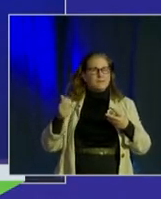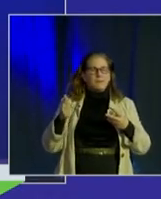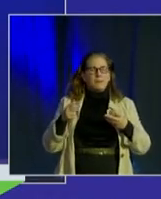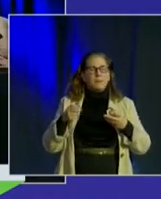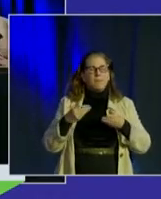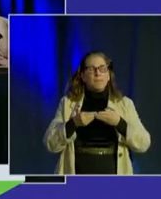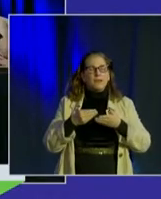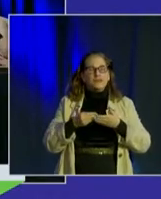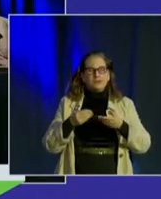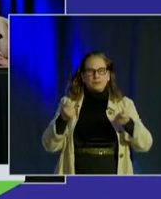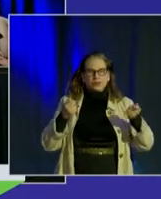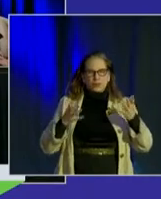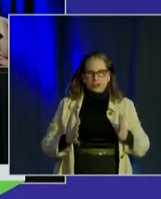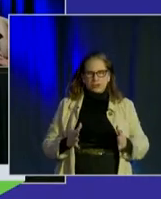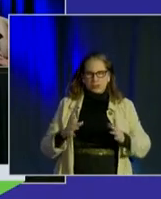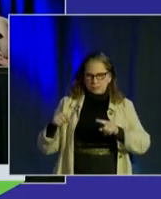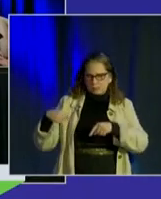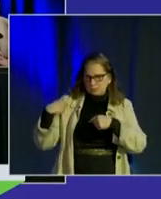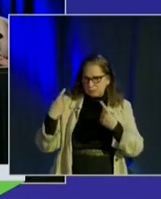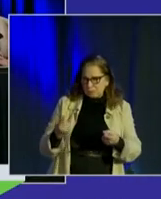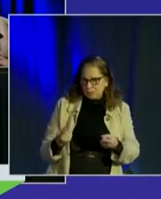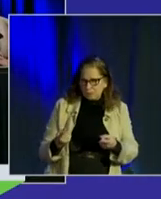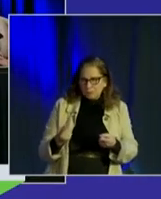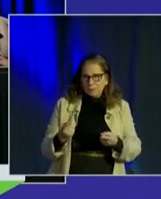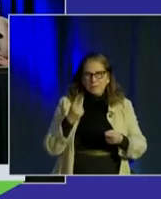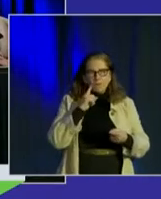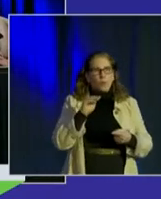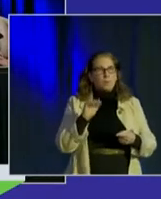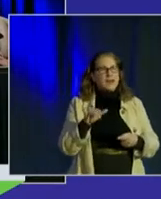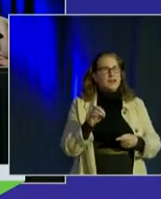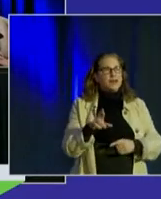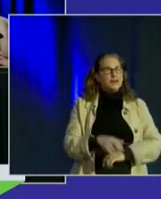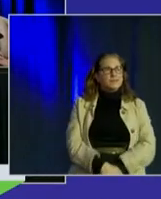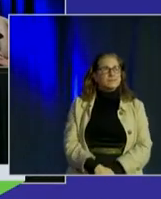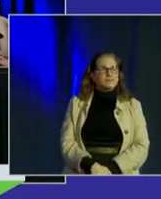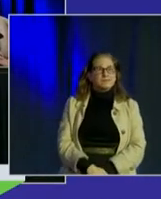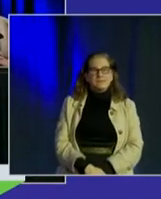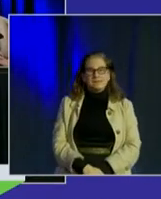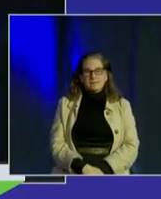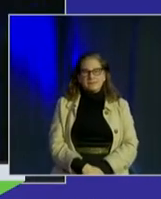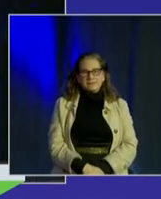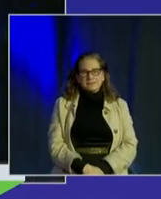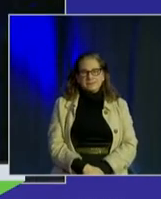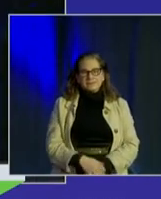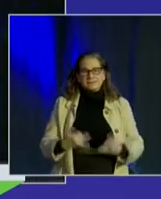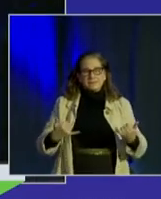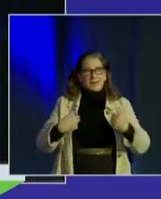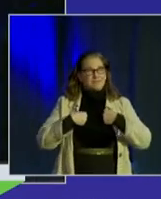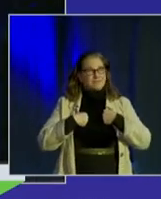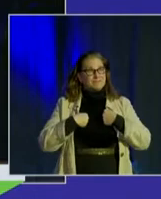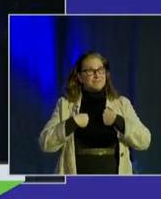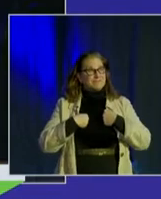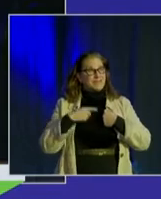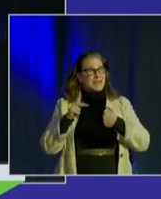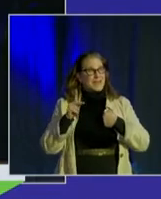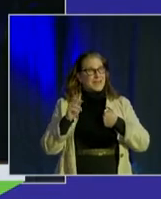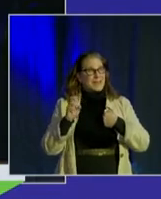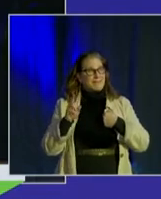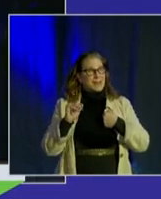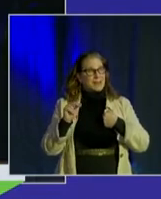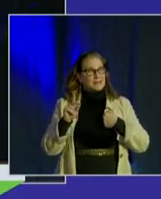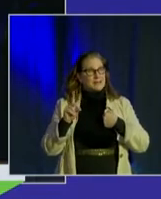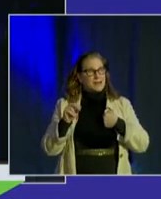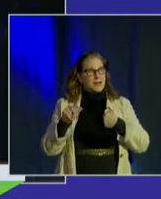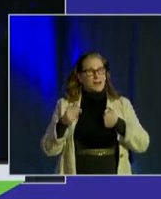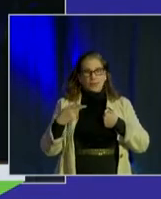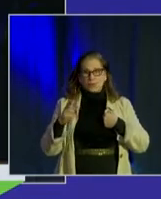Kevin. Thank you, Mayor, and good morning. My name is Kevin. I'm the city administrator, and what Jenny and I will do is provide some context about the